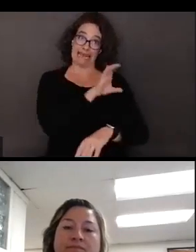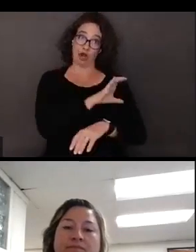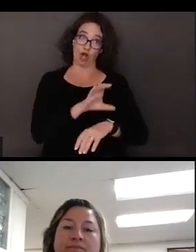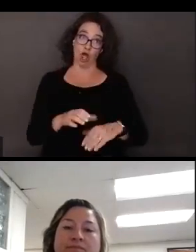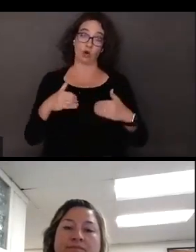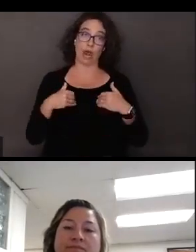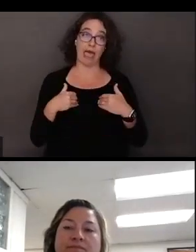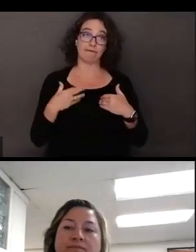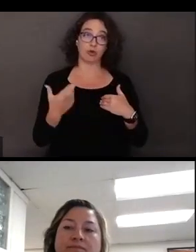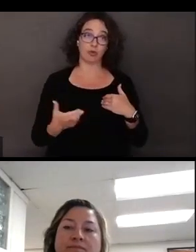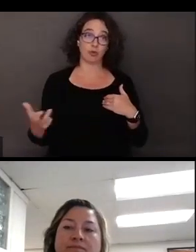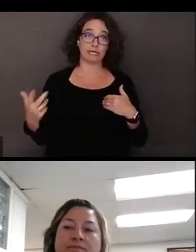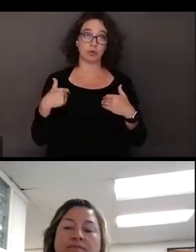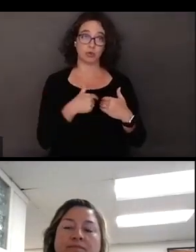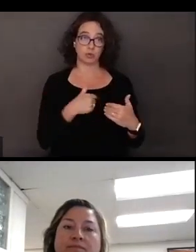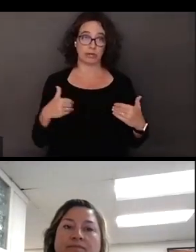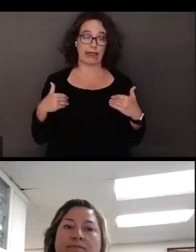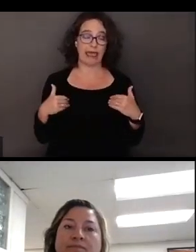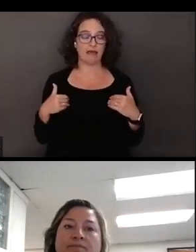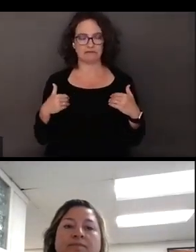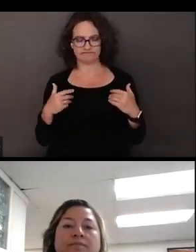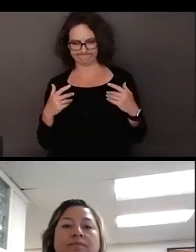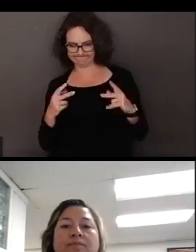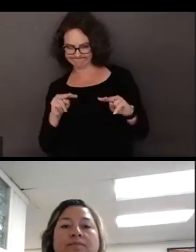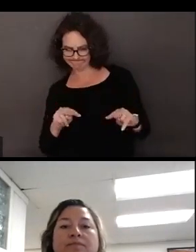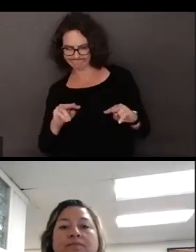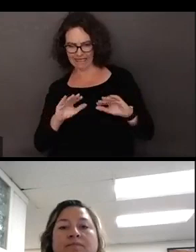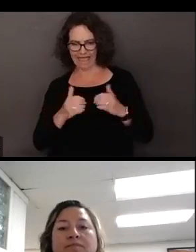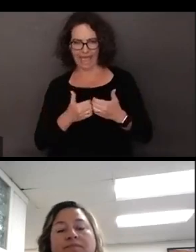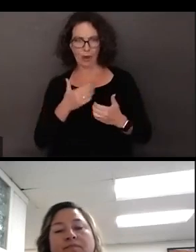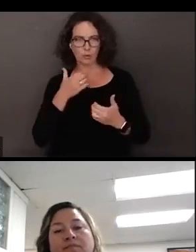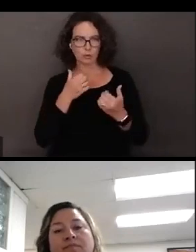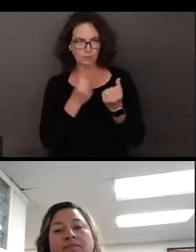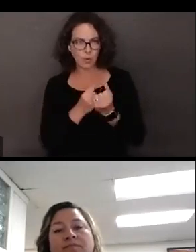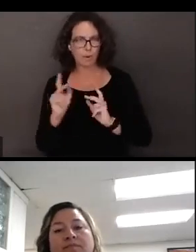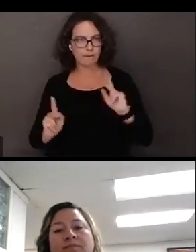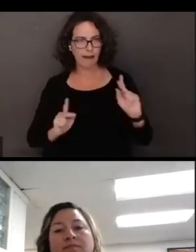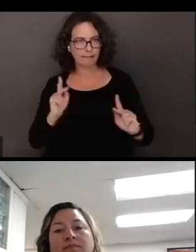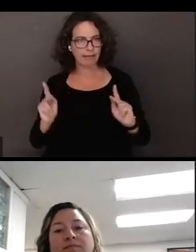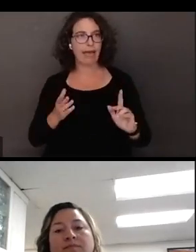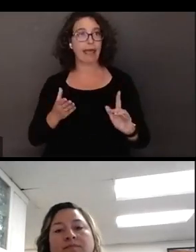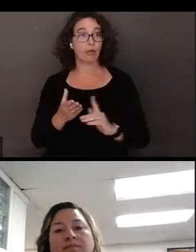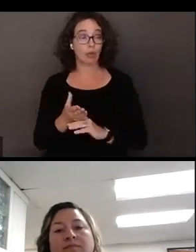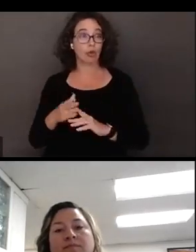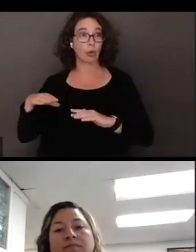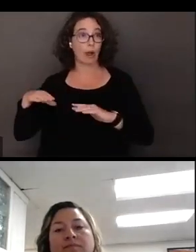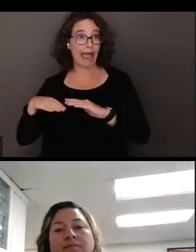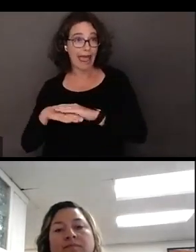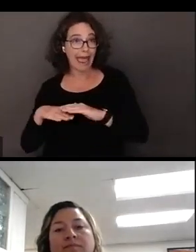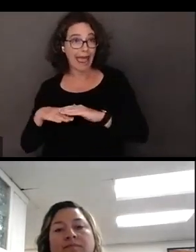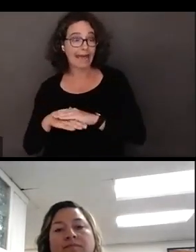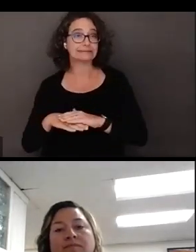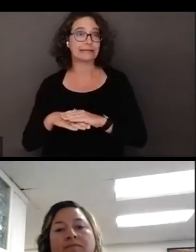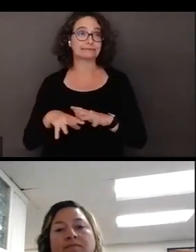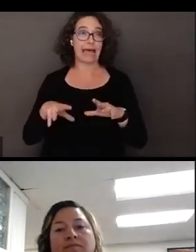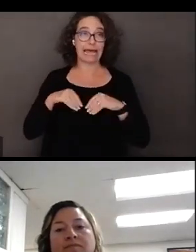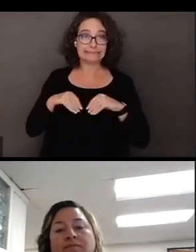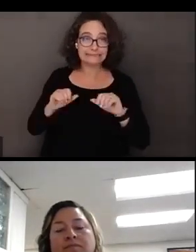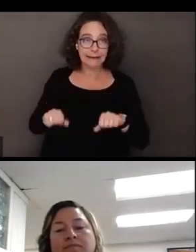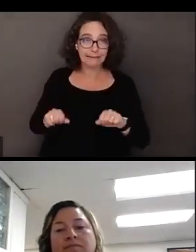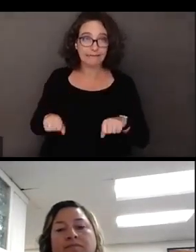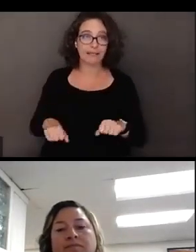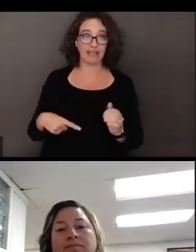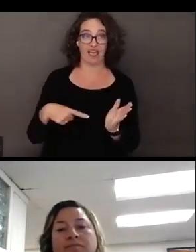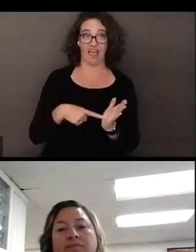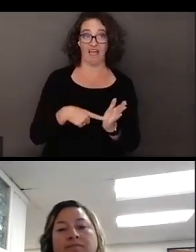resources that we do. And if we look at the best way to support populations is through access, acceptability, affordability, and awareness